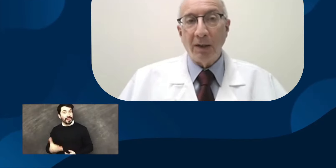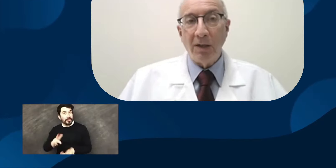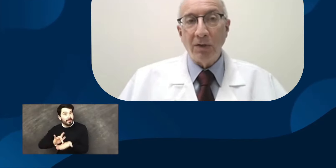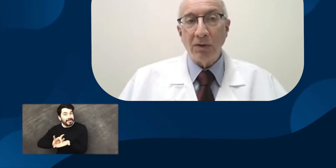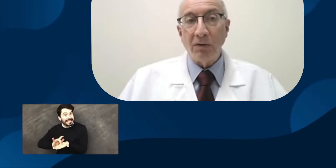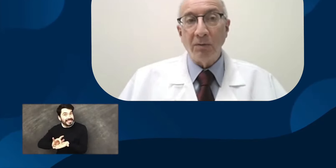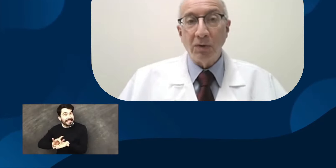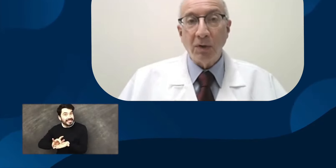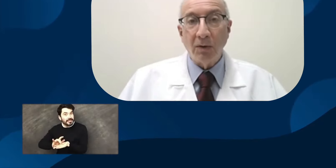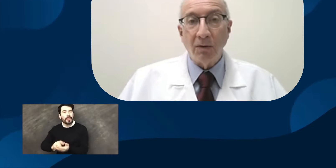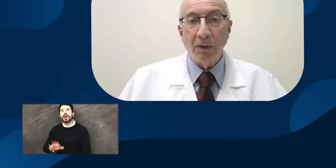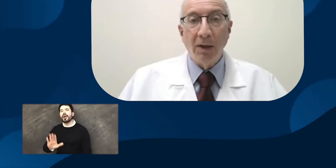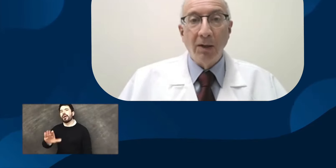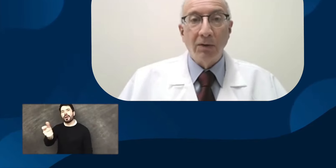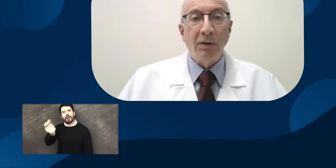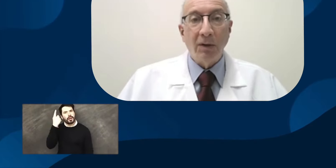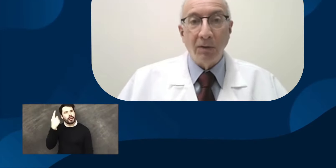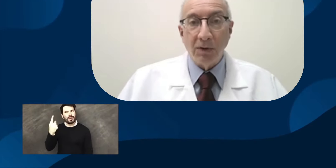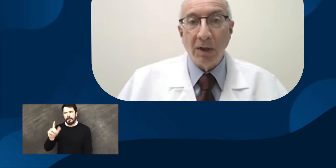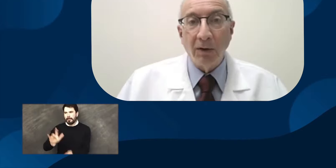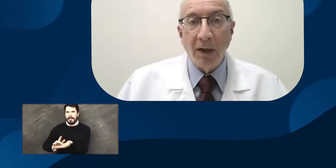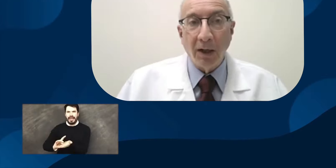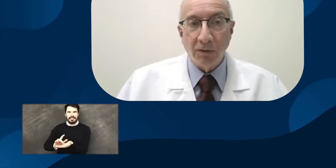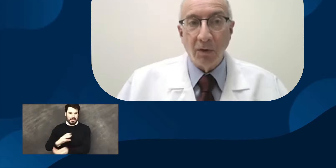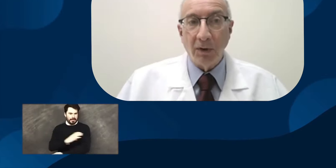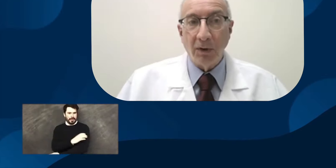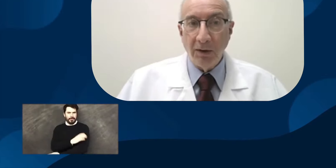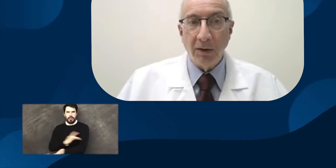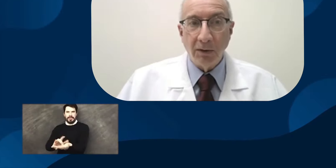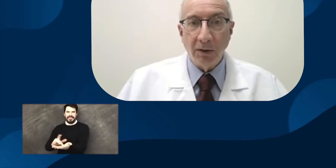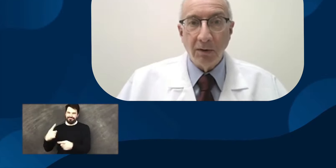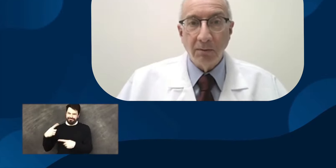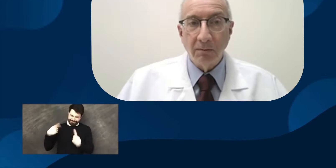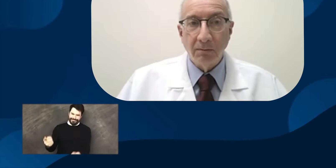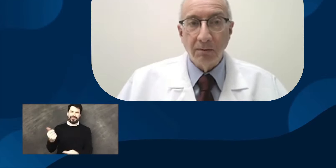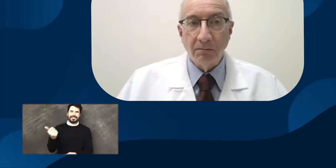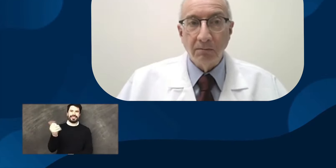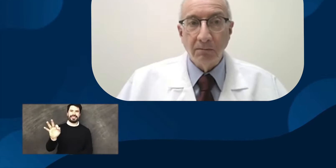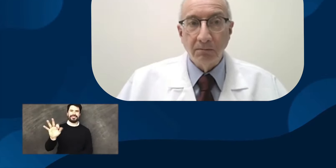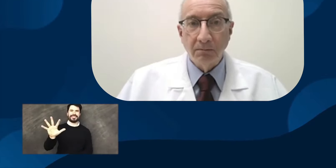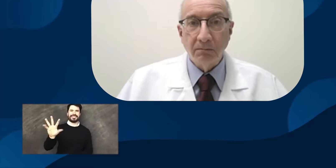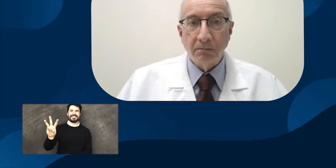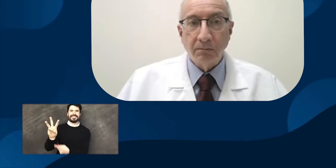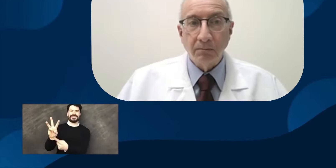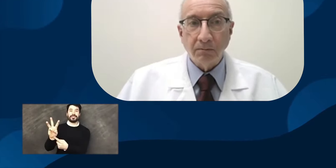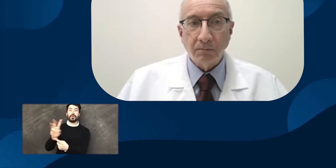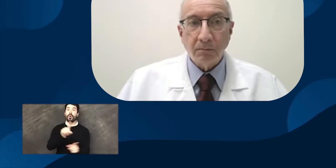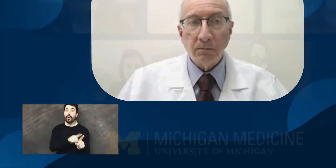1956, medications that have been shown to decrease heart attack, stroke, and kidney disease.